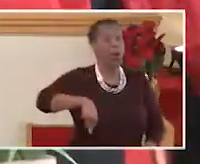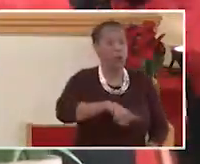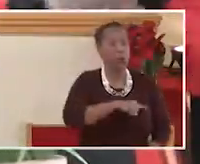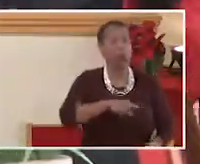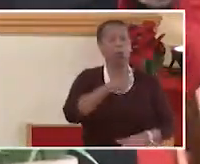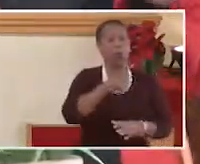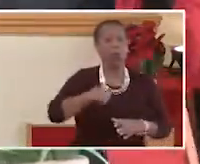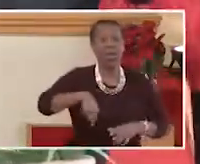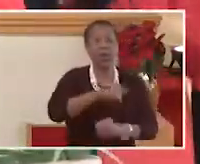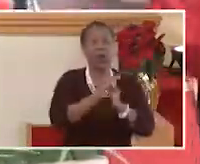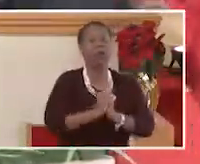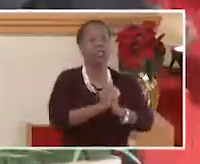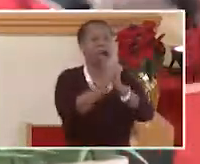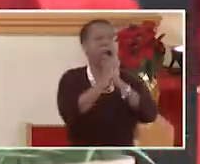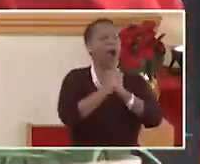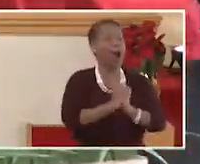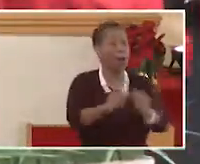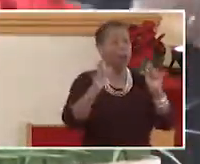are. We